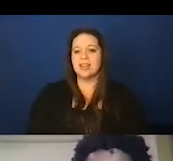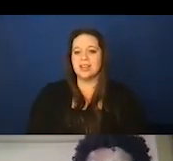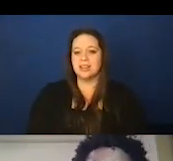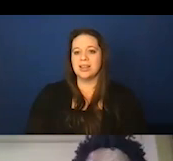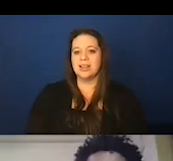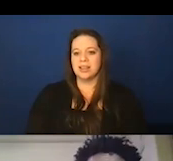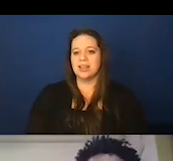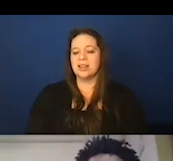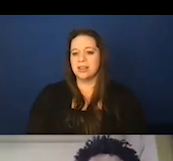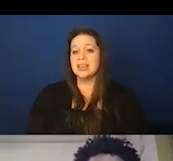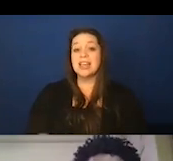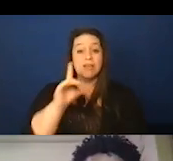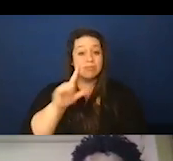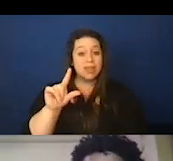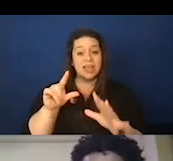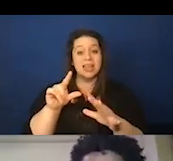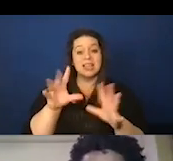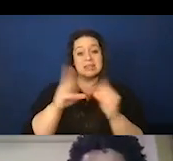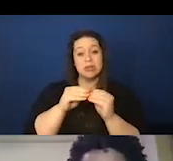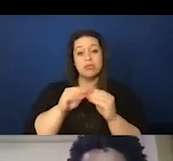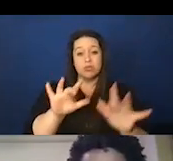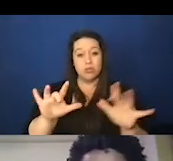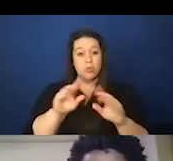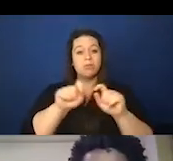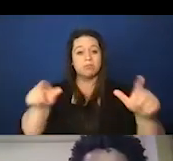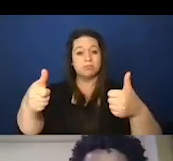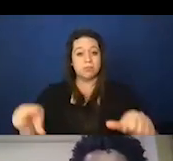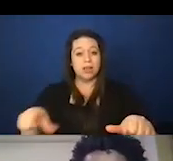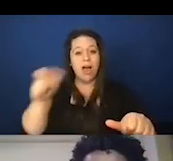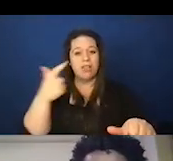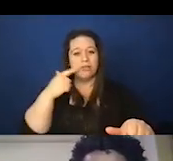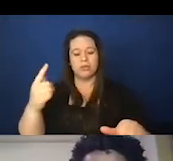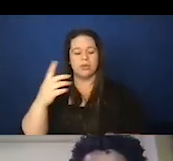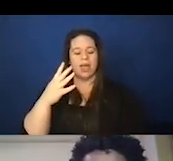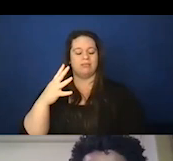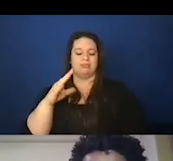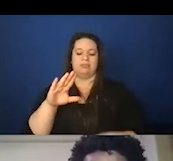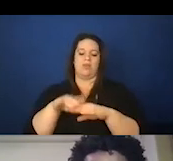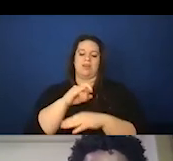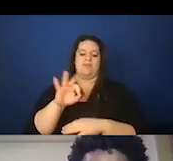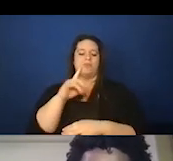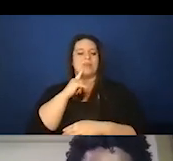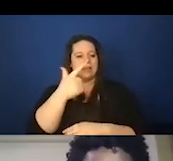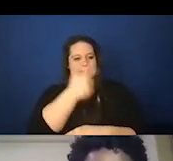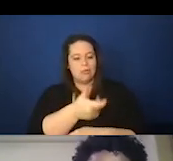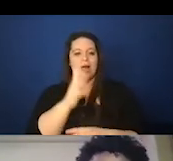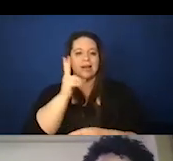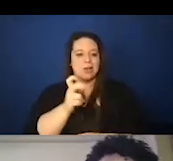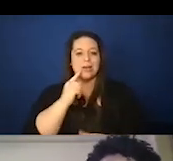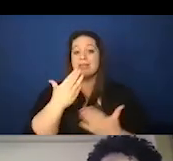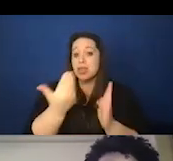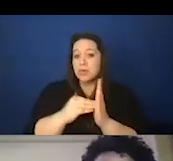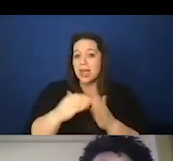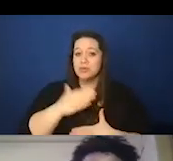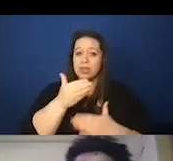This was recorded, so it will go out so that others from the task force will be able to hear it. So thank you again. Enjoy the rest